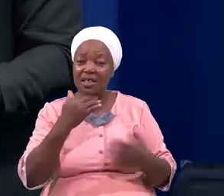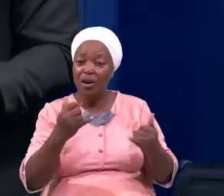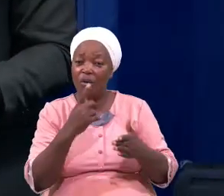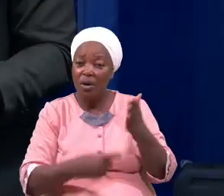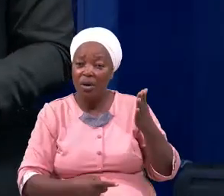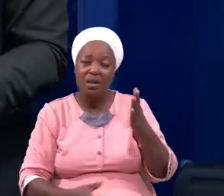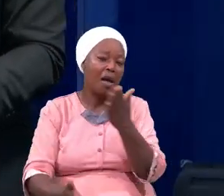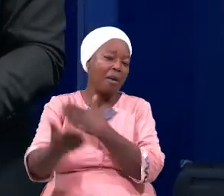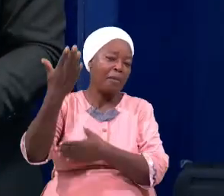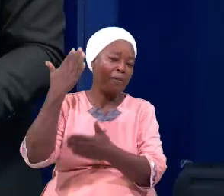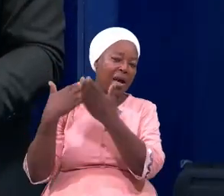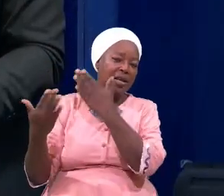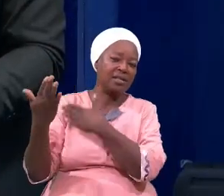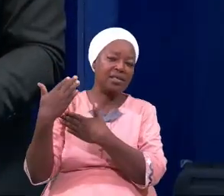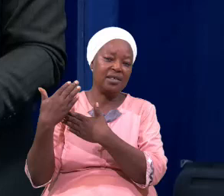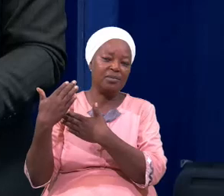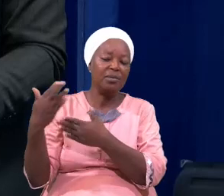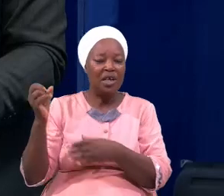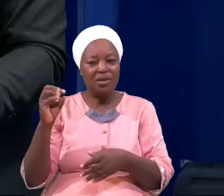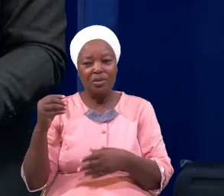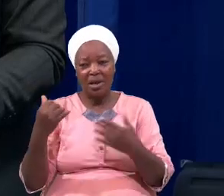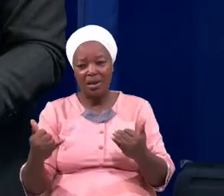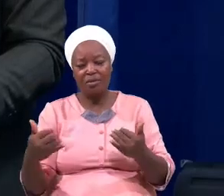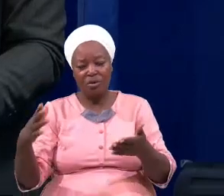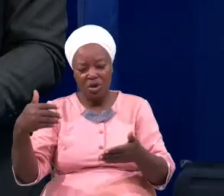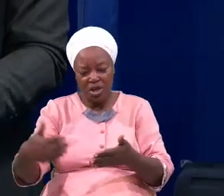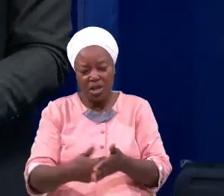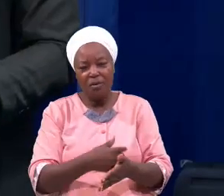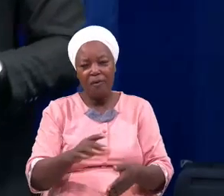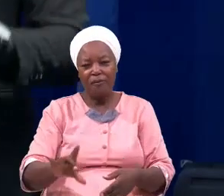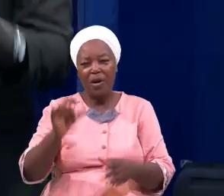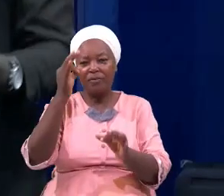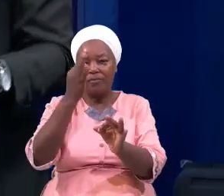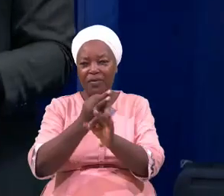We know that almost many people have telephones.